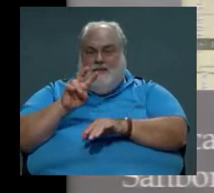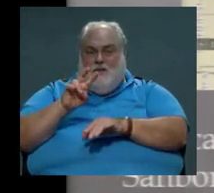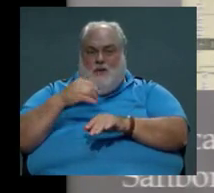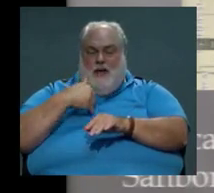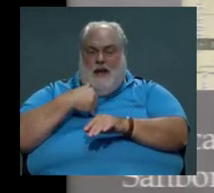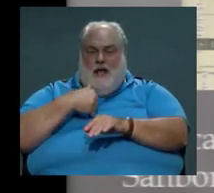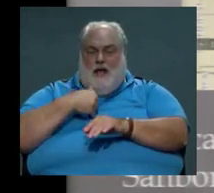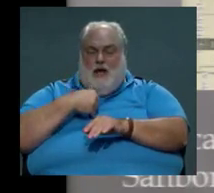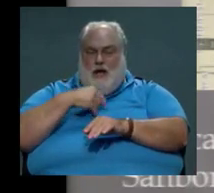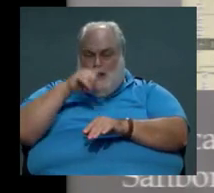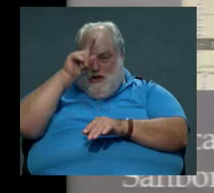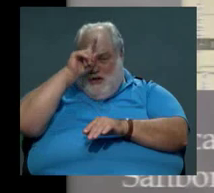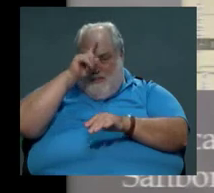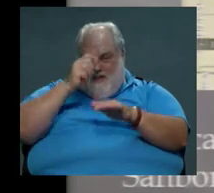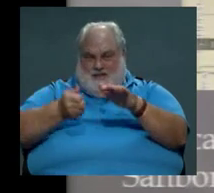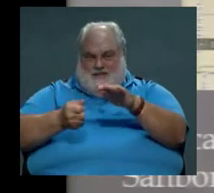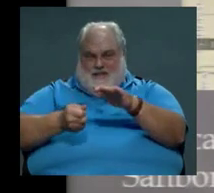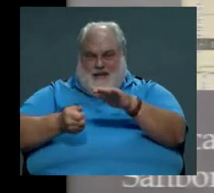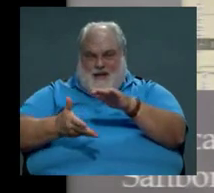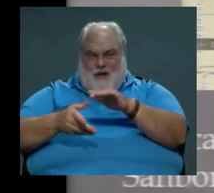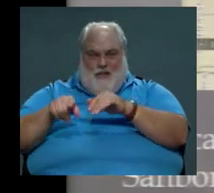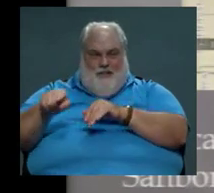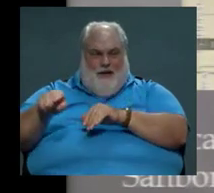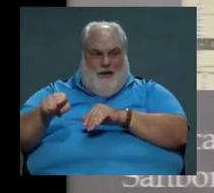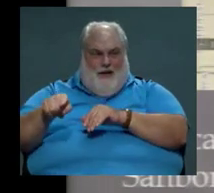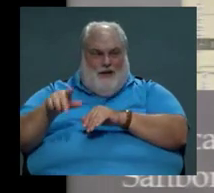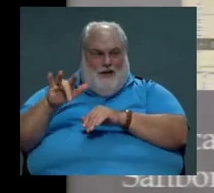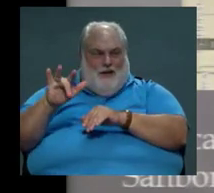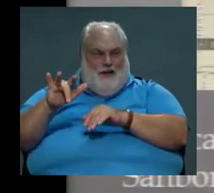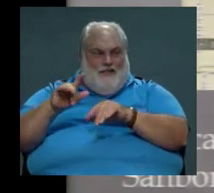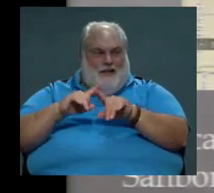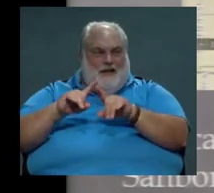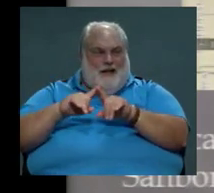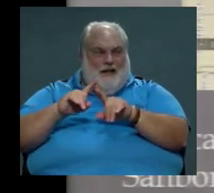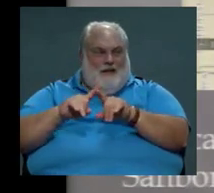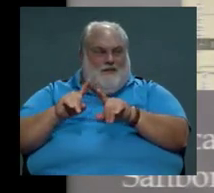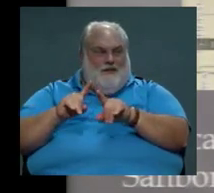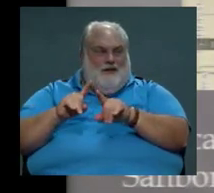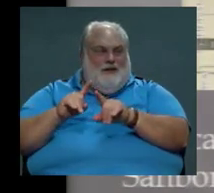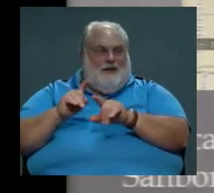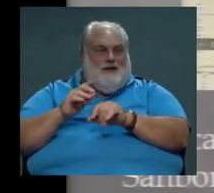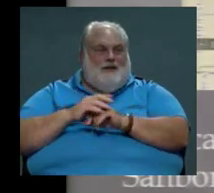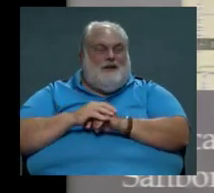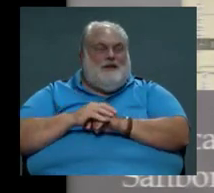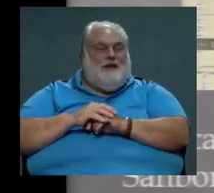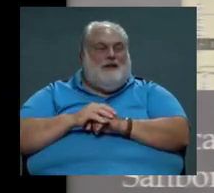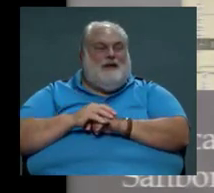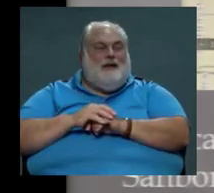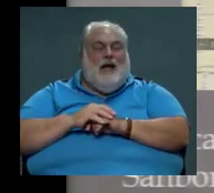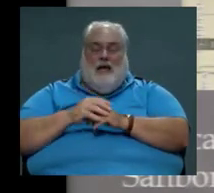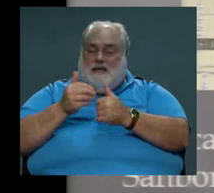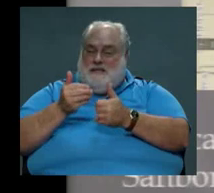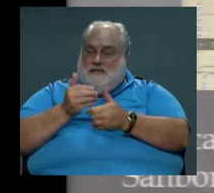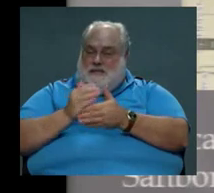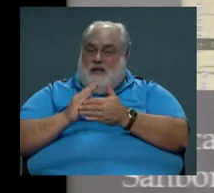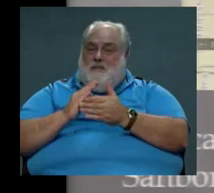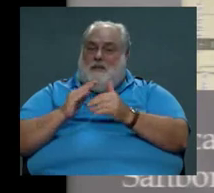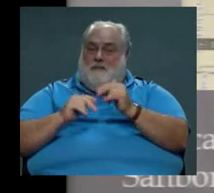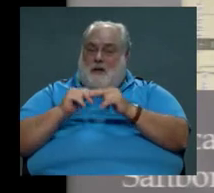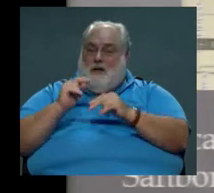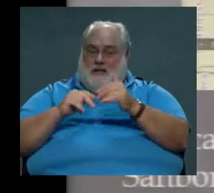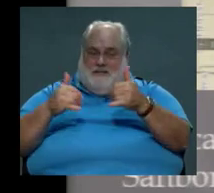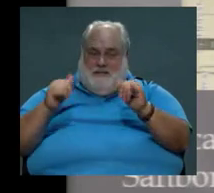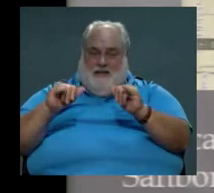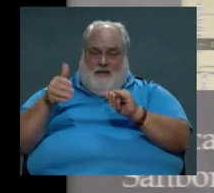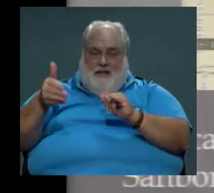casino on that site. And you can click on all those different ones. There's, you know, and some of the buildings are still there. Some of them, of